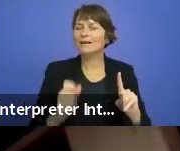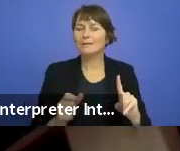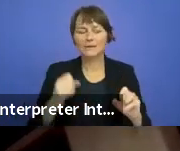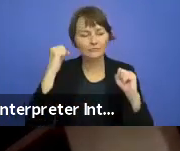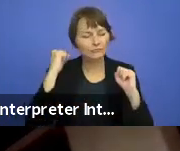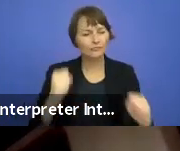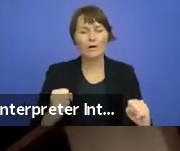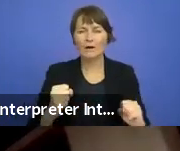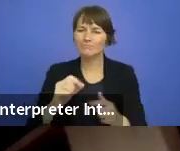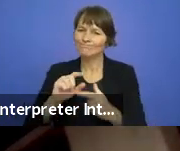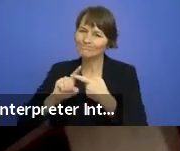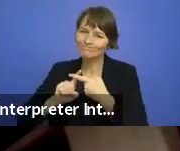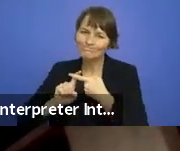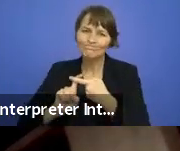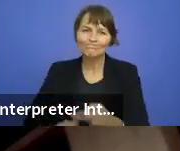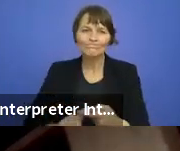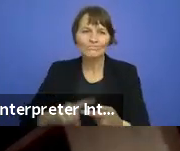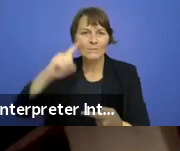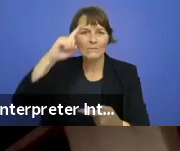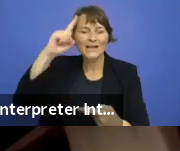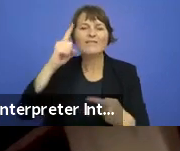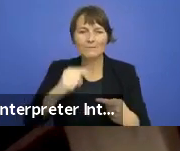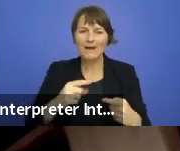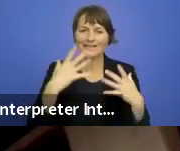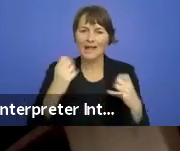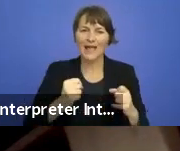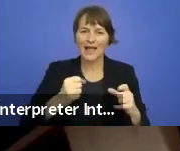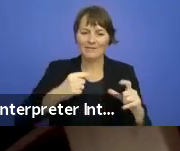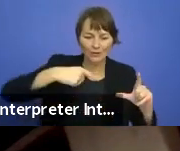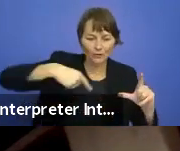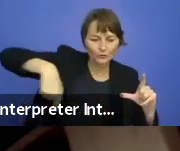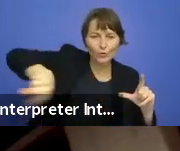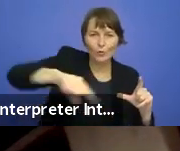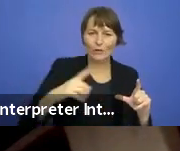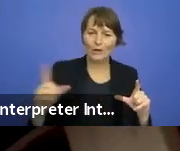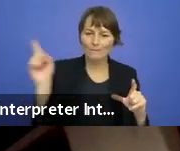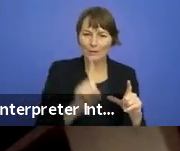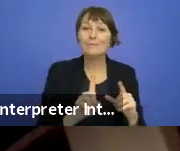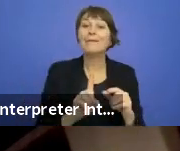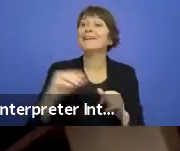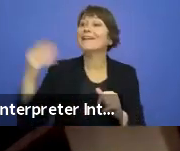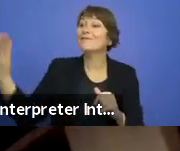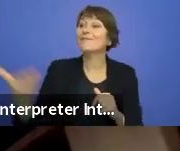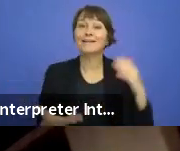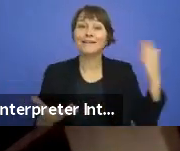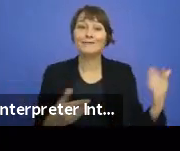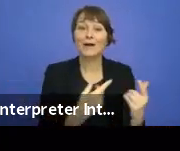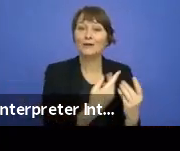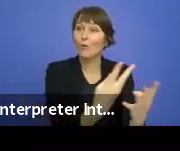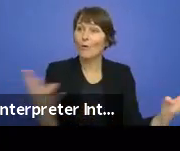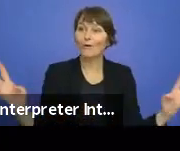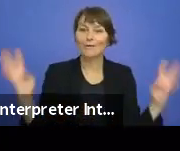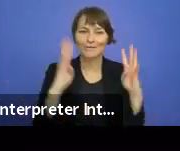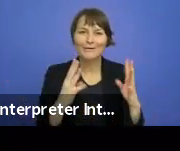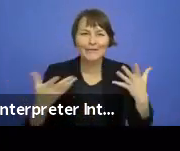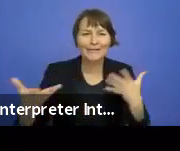of drawing circles in the sand and asking people to step inside. Thank you. Thank you.